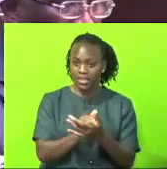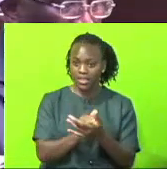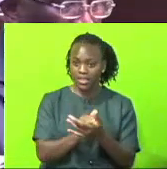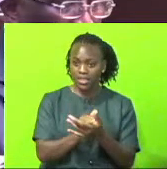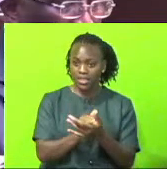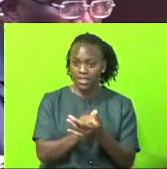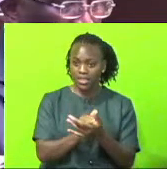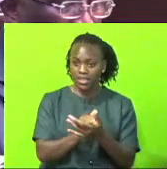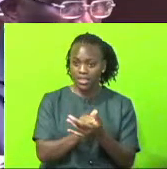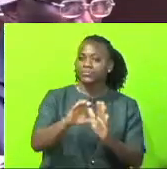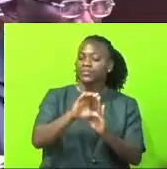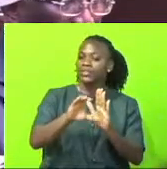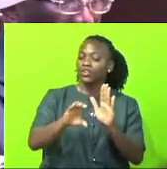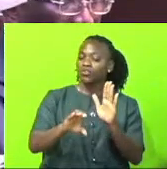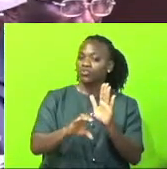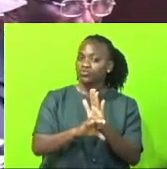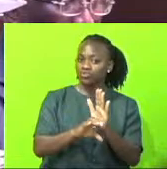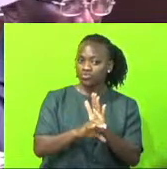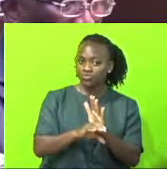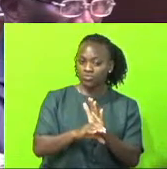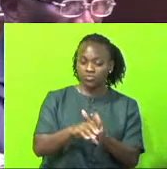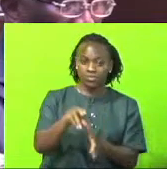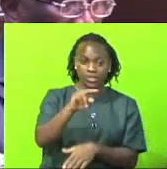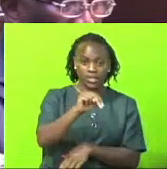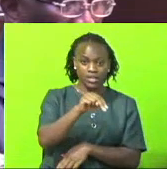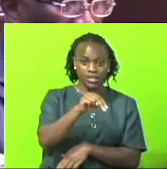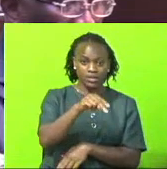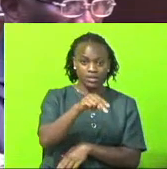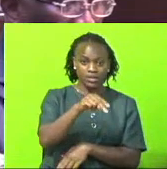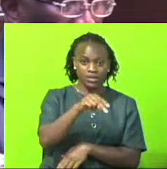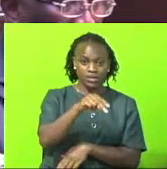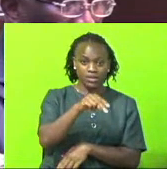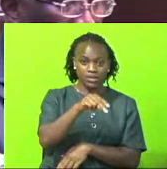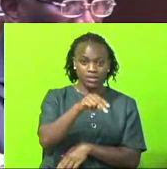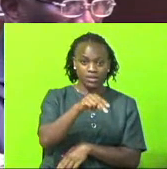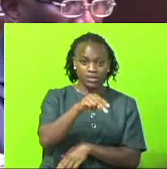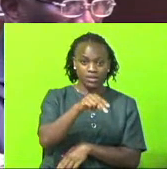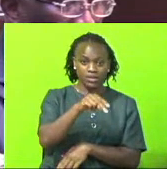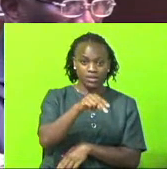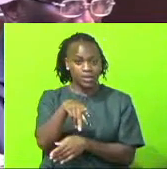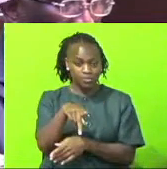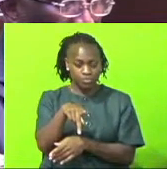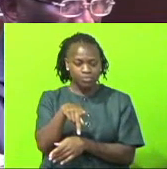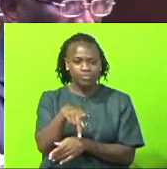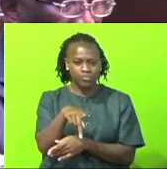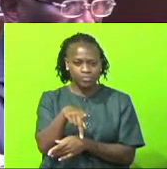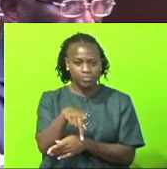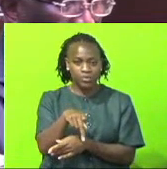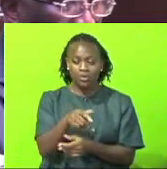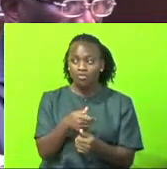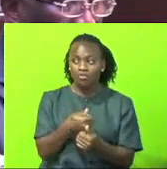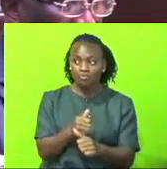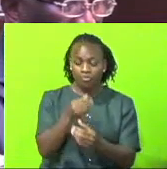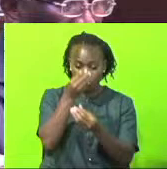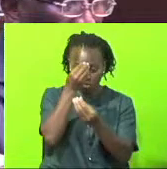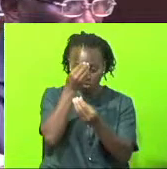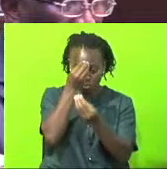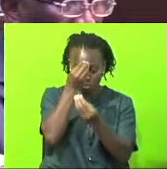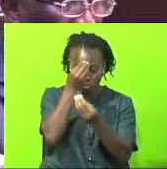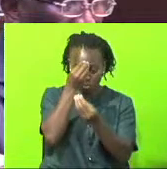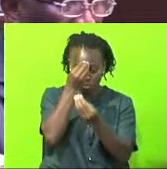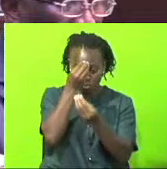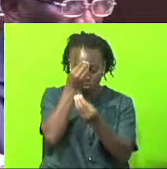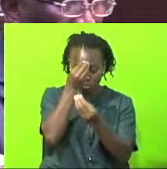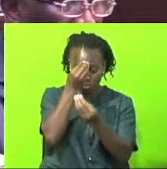the Constitution of the NPP, which the MP freely subscribes to, provides